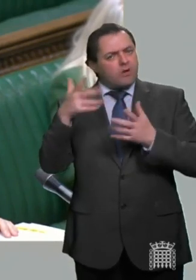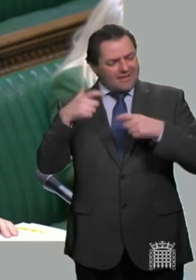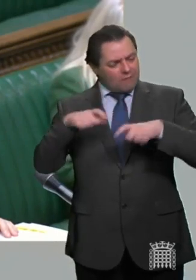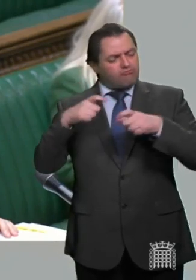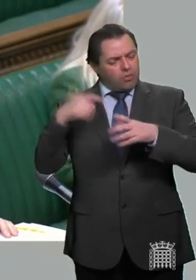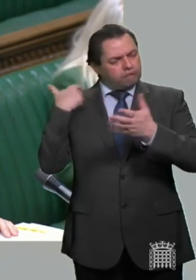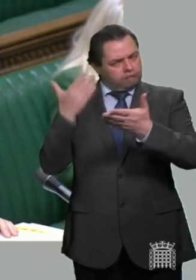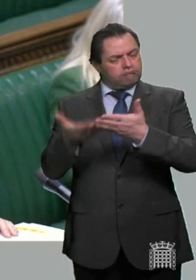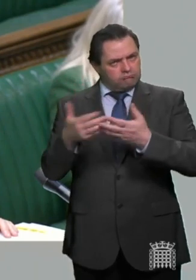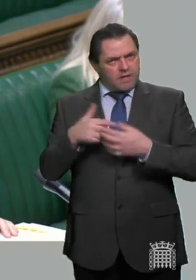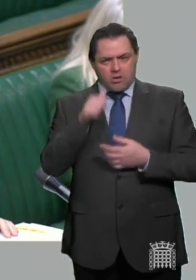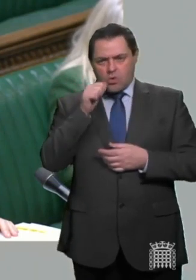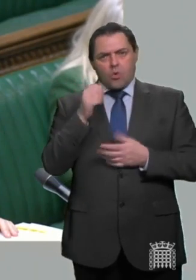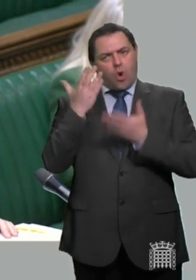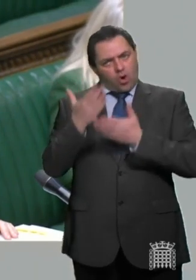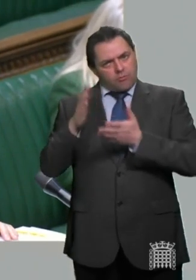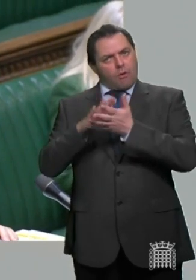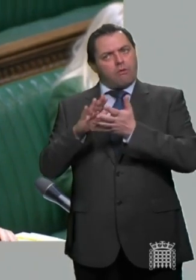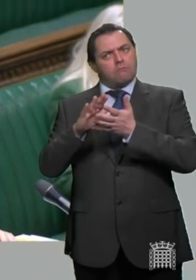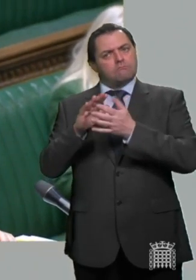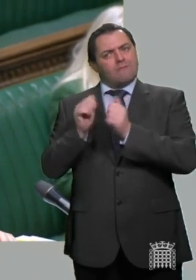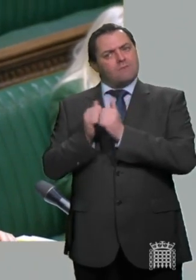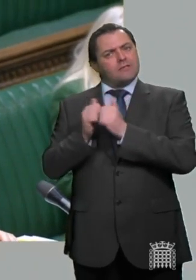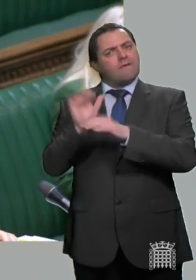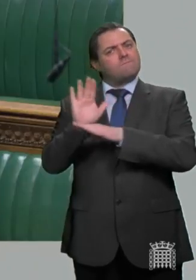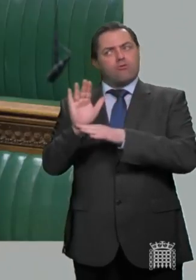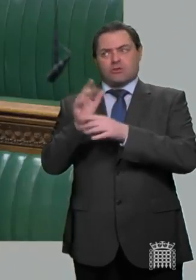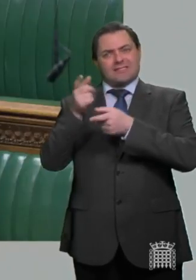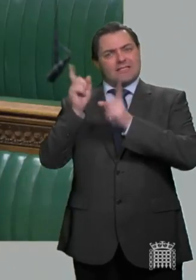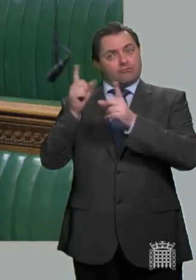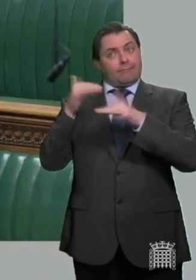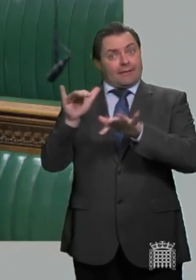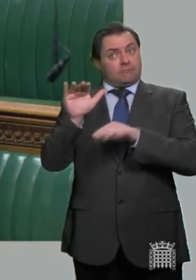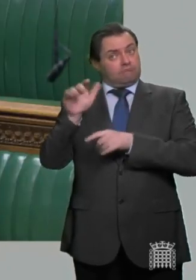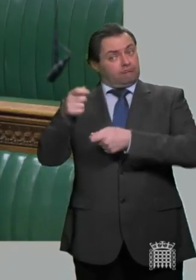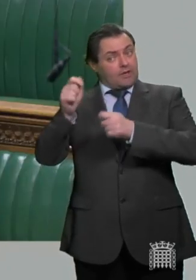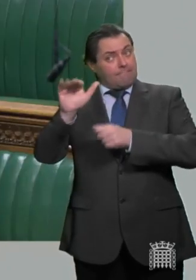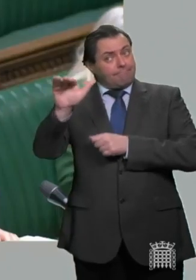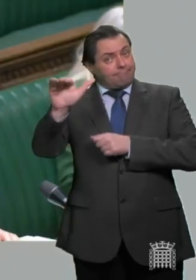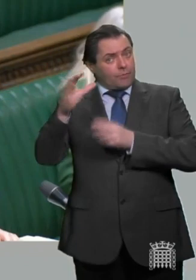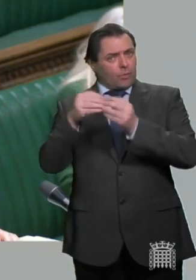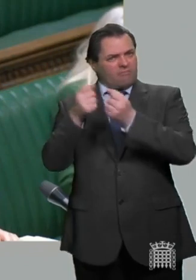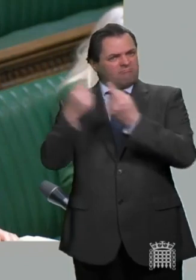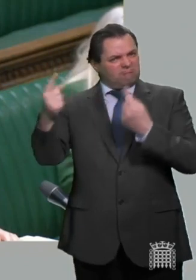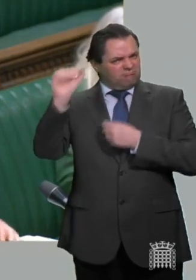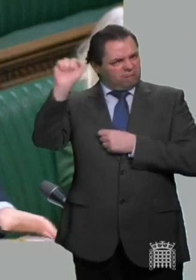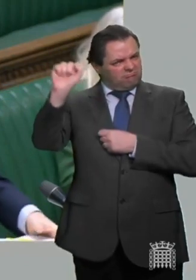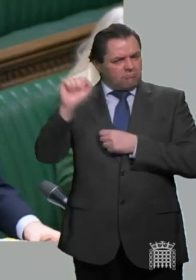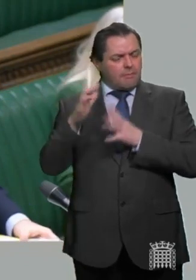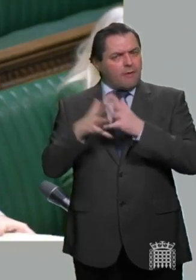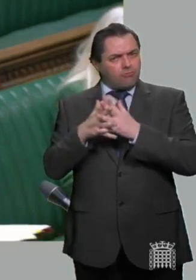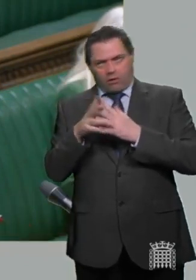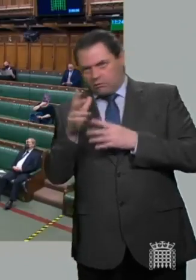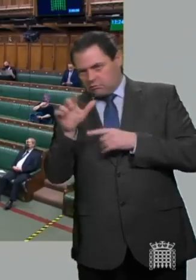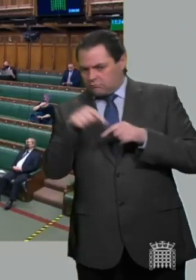my right honourable friend, the Foreign Secretary, has only just raised it now with Tony Blinken, US Secretary of State.